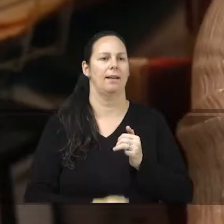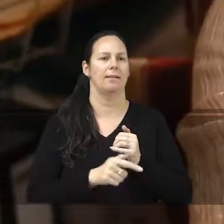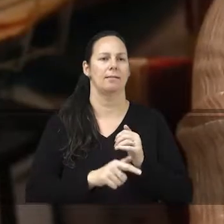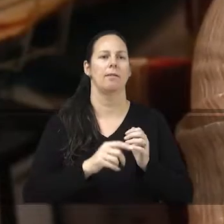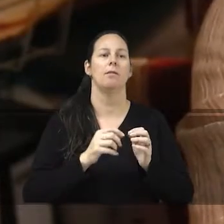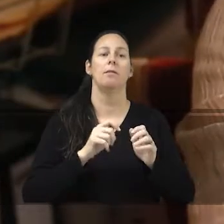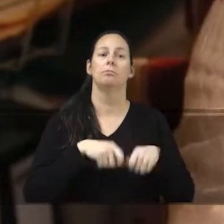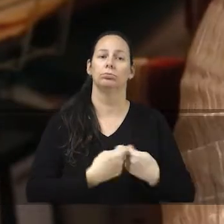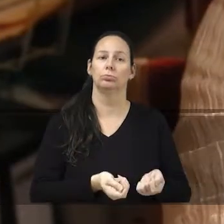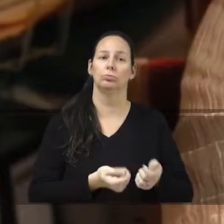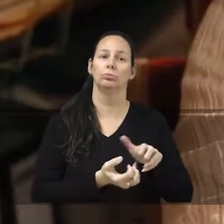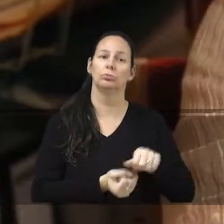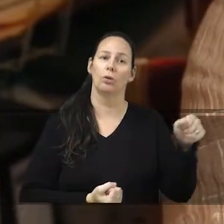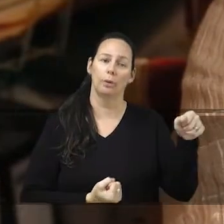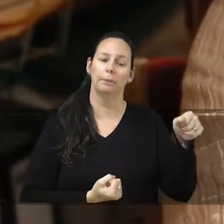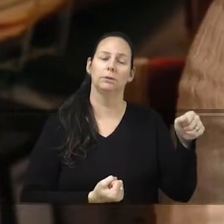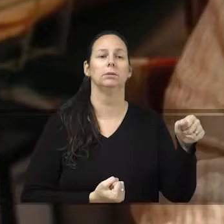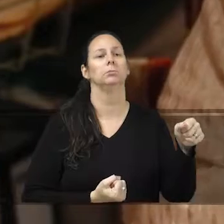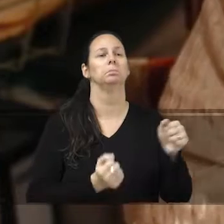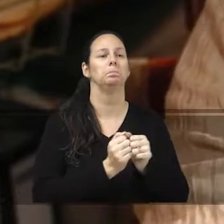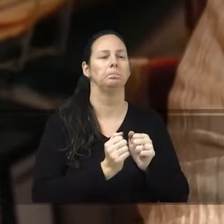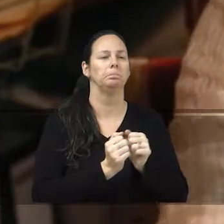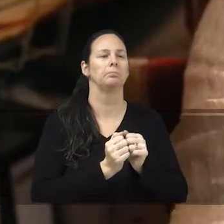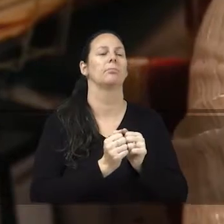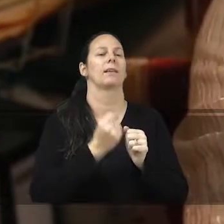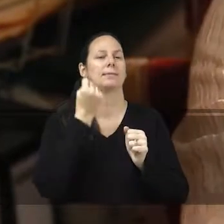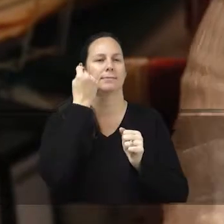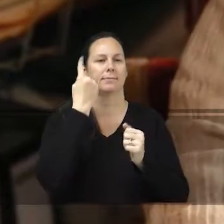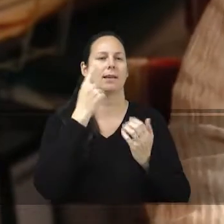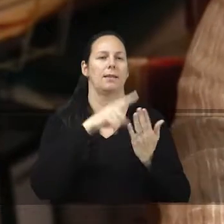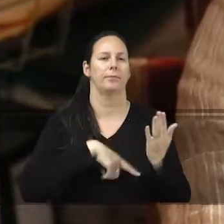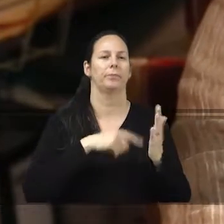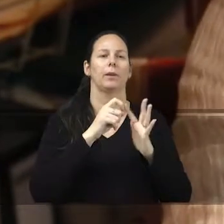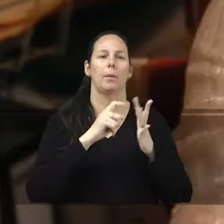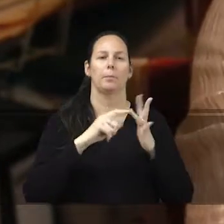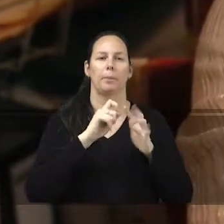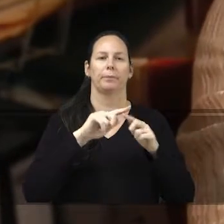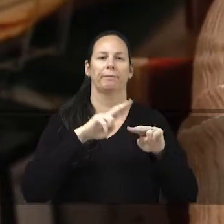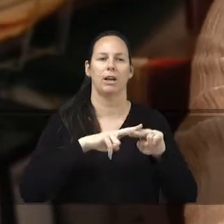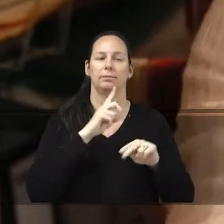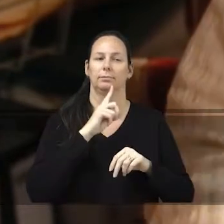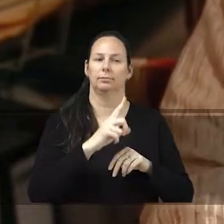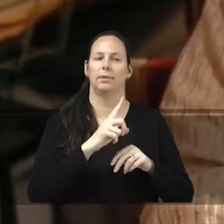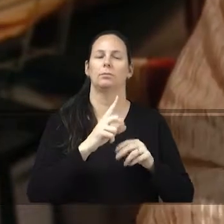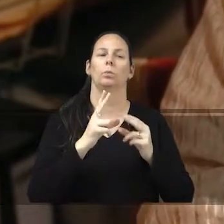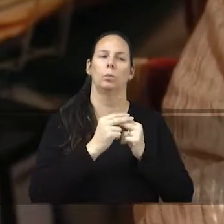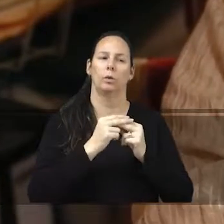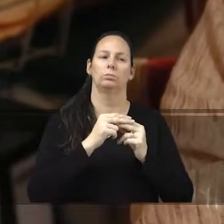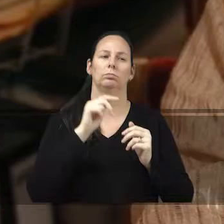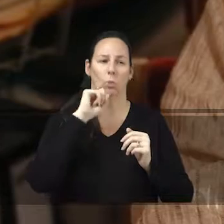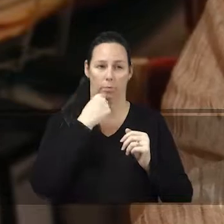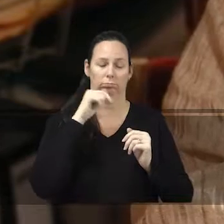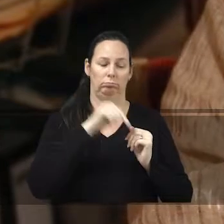document that I understand Pope Francis has said will be produced in the way that it was finally read